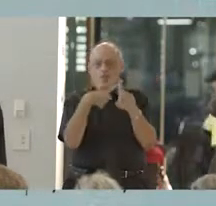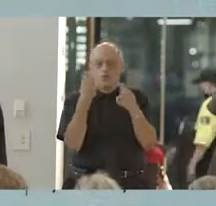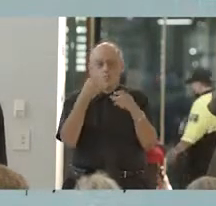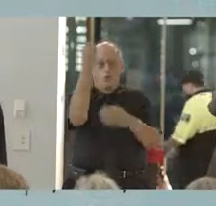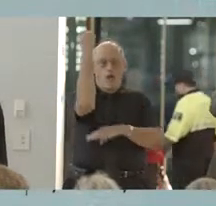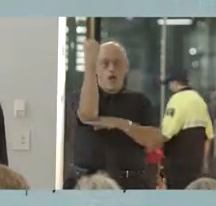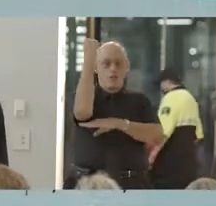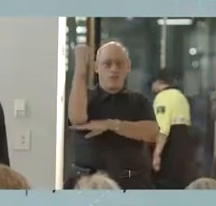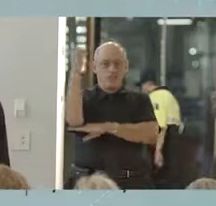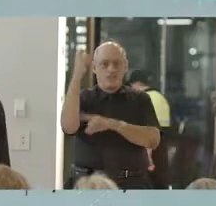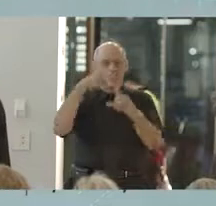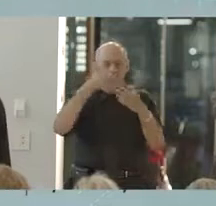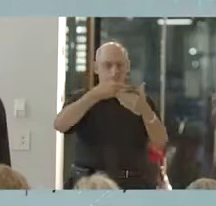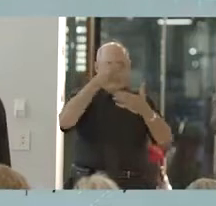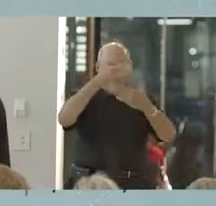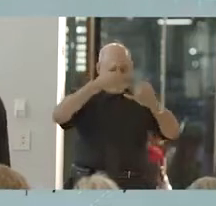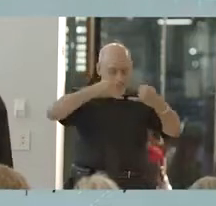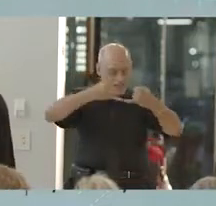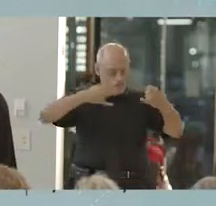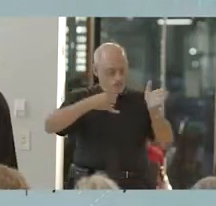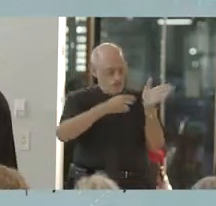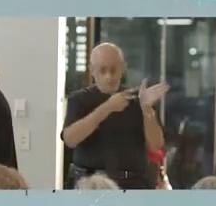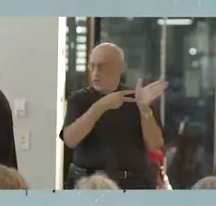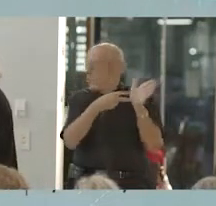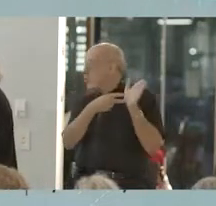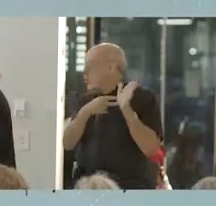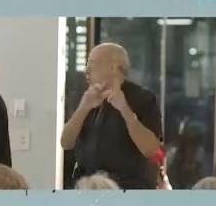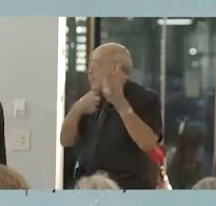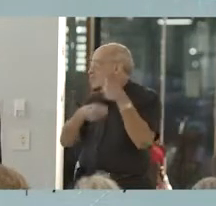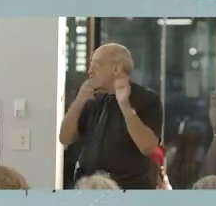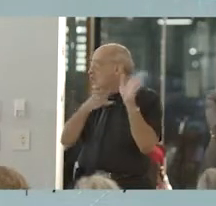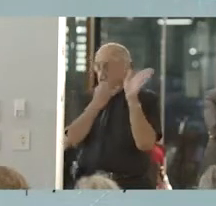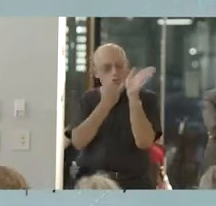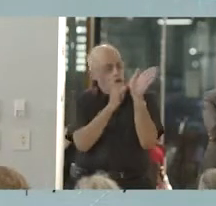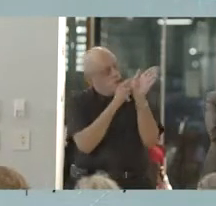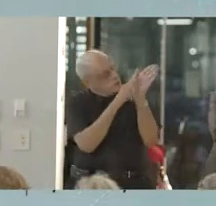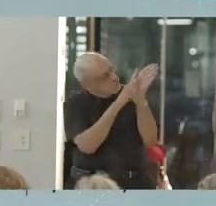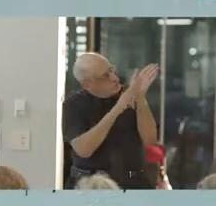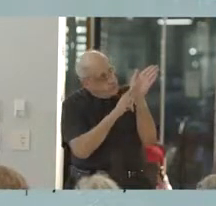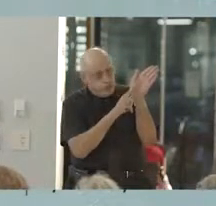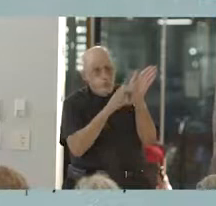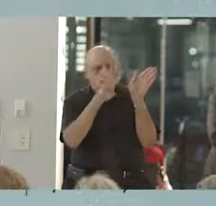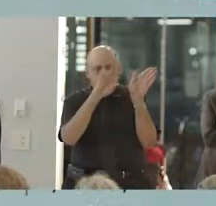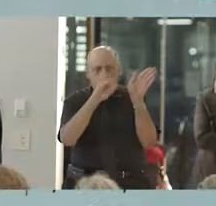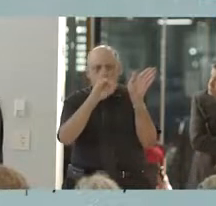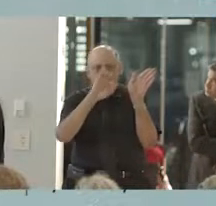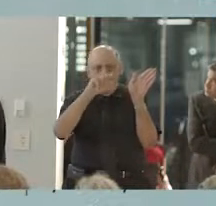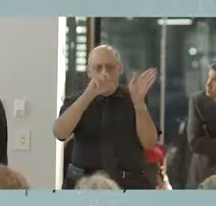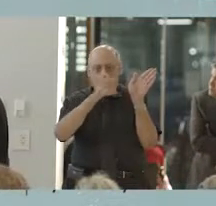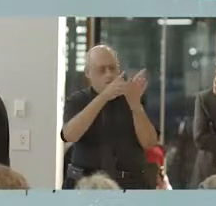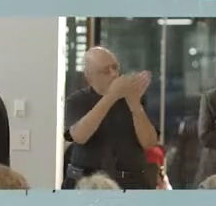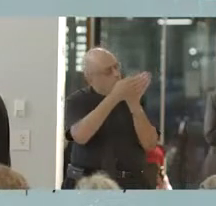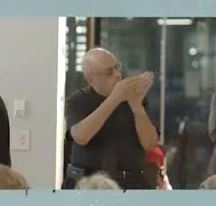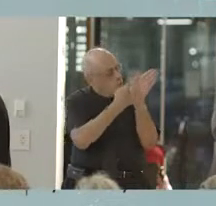obelisks here on the edge. The thing that we are changing is a strip that's probably about 40 feet wide,